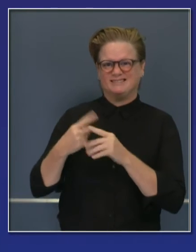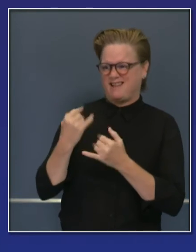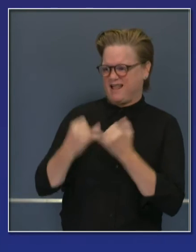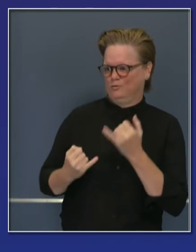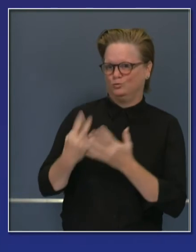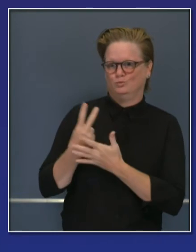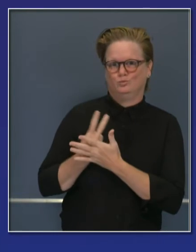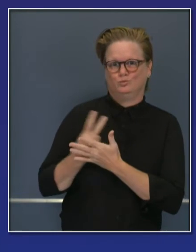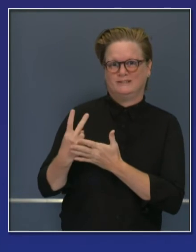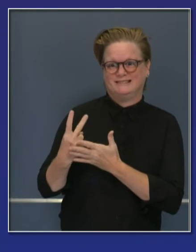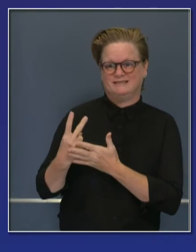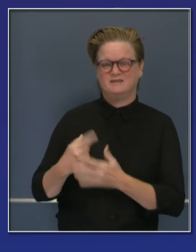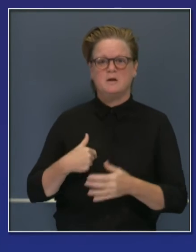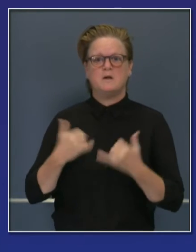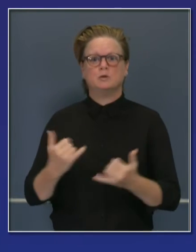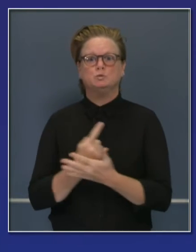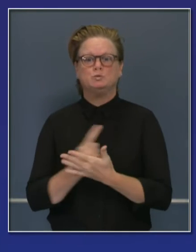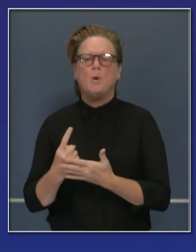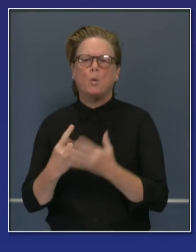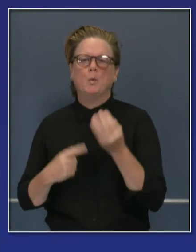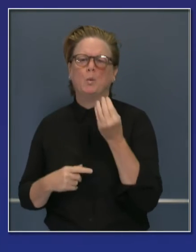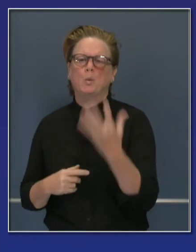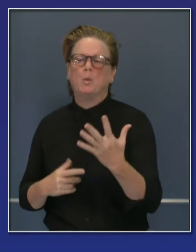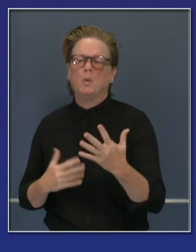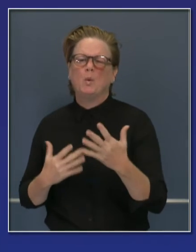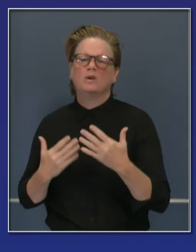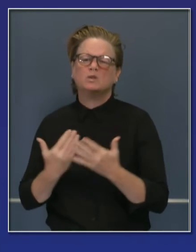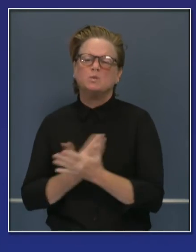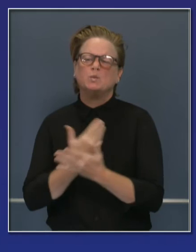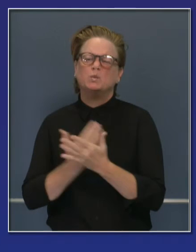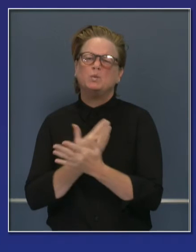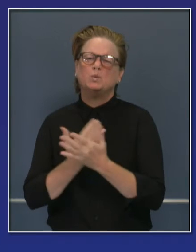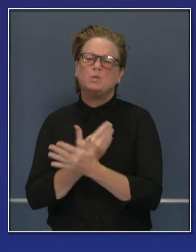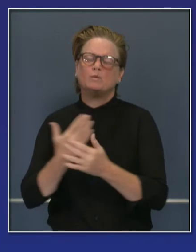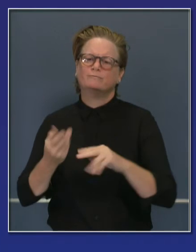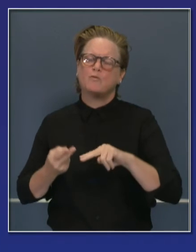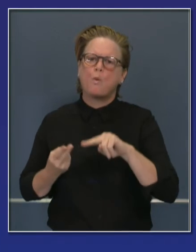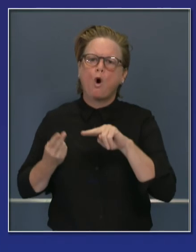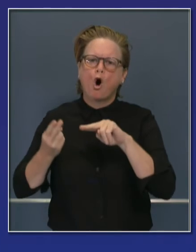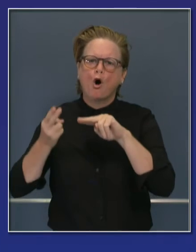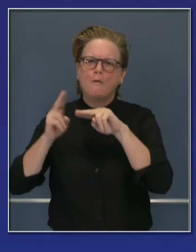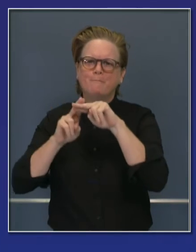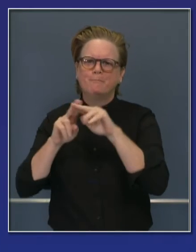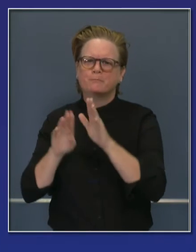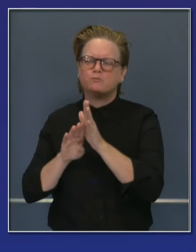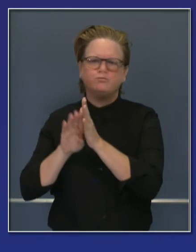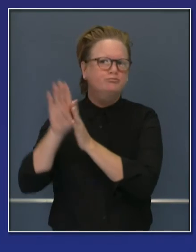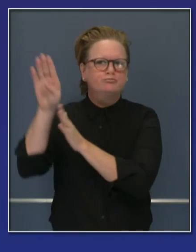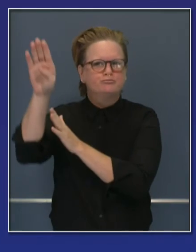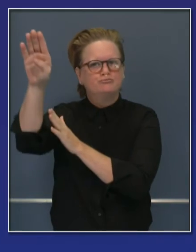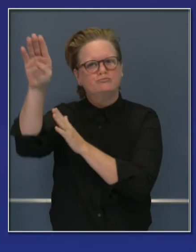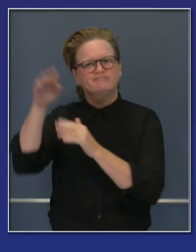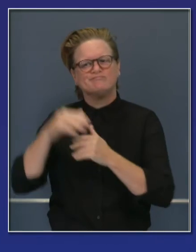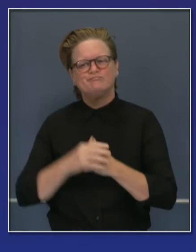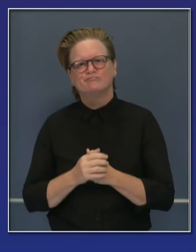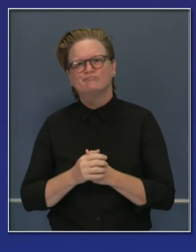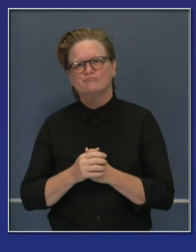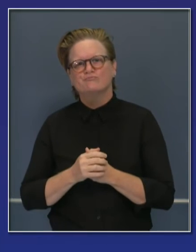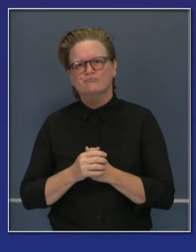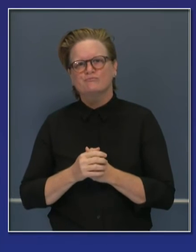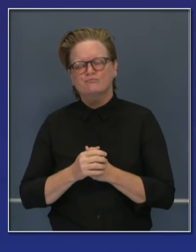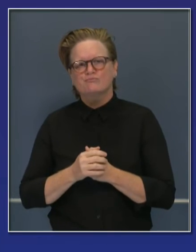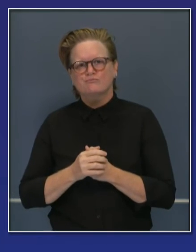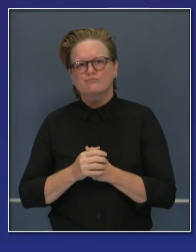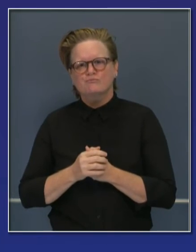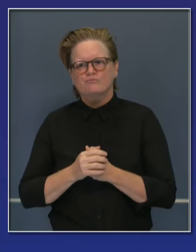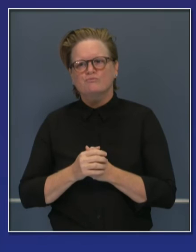an unprecedented number and new rise in cases here in the state of California related to COVID. Obviously, this extends